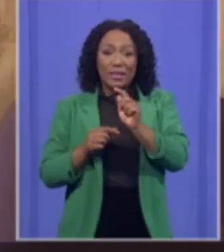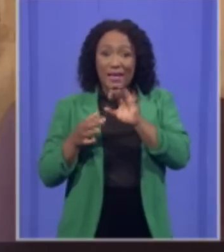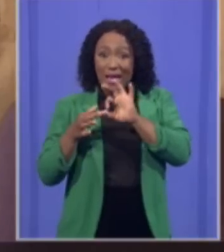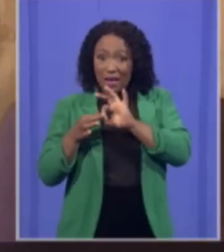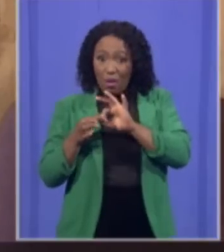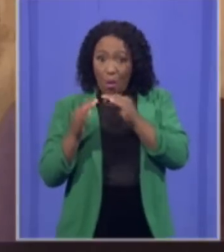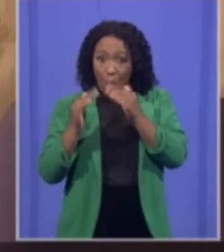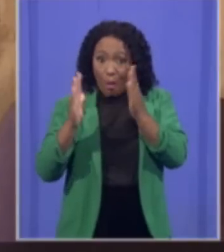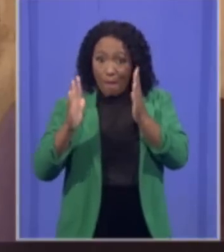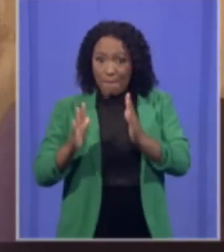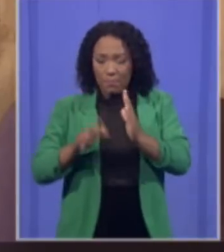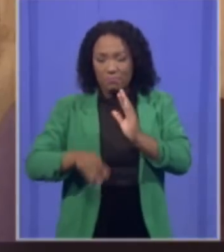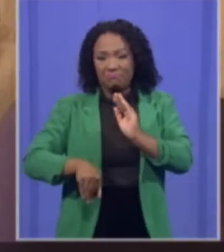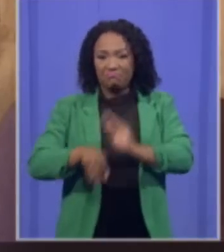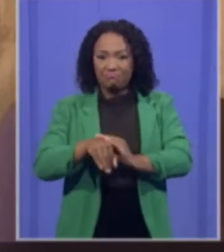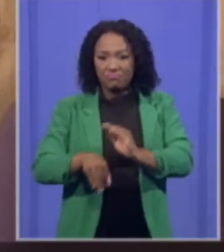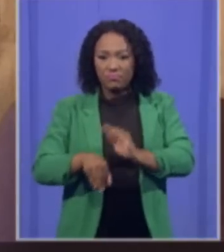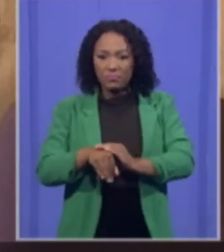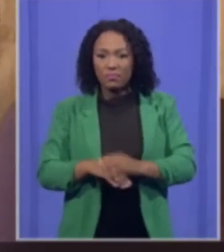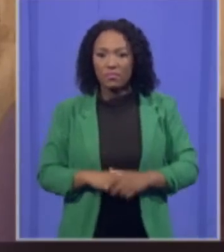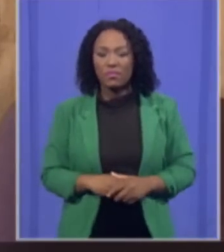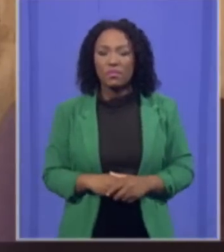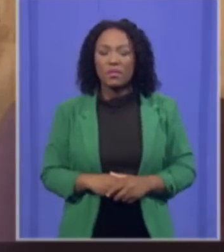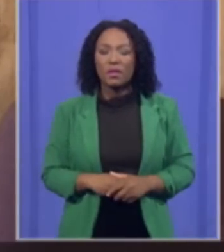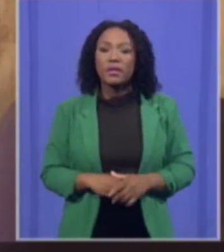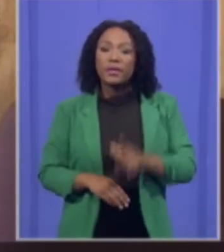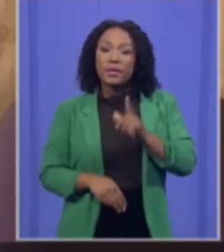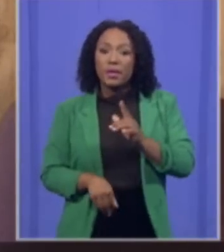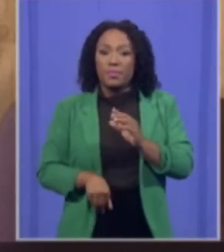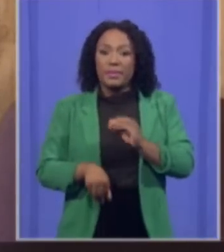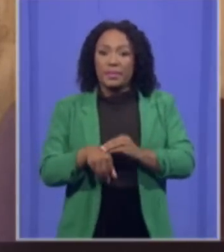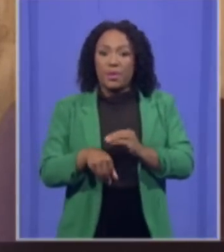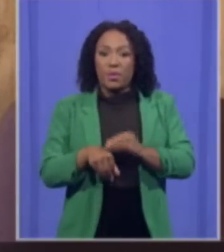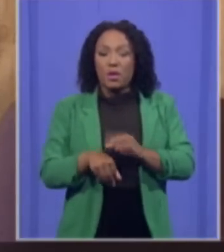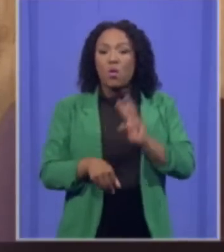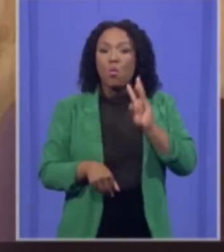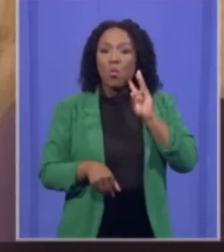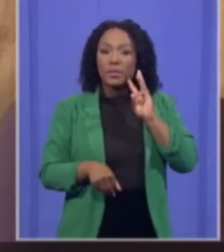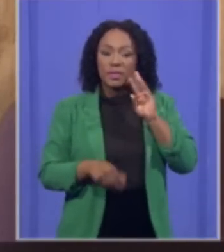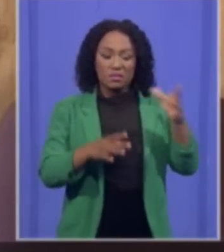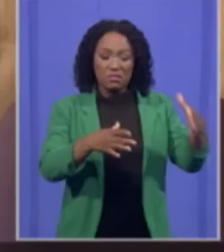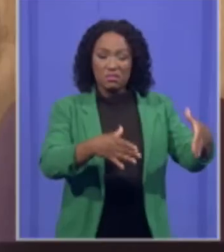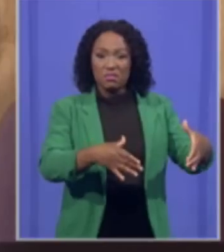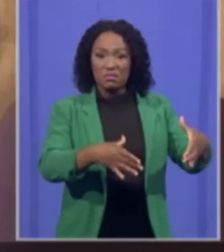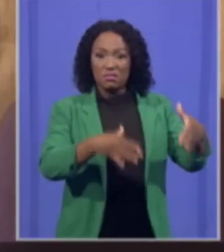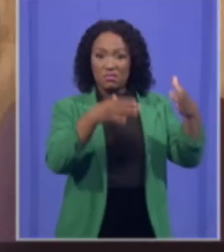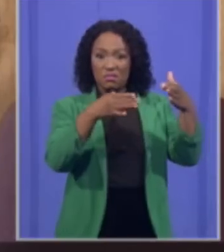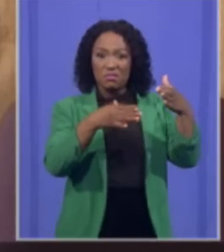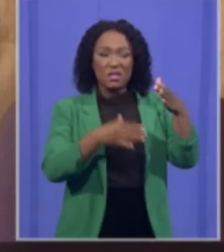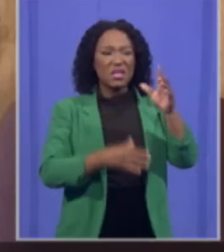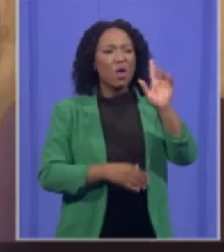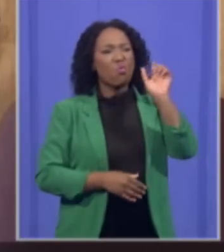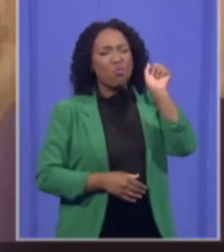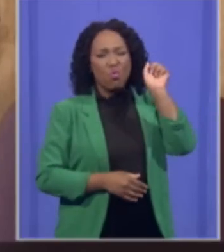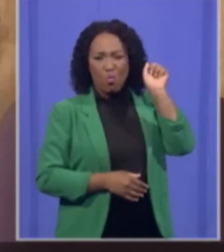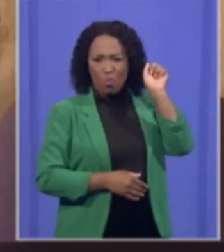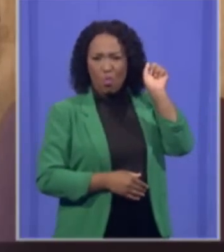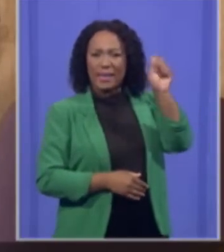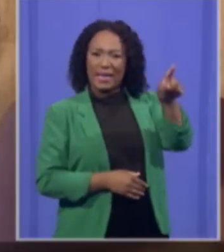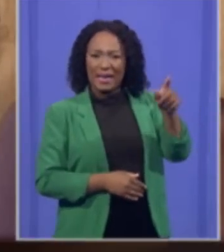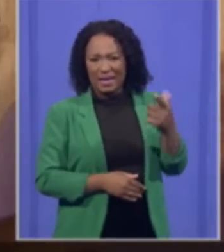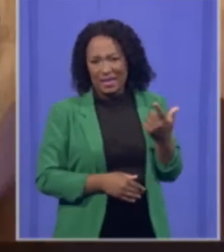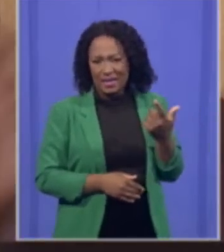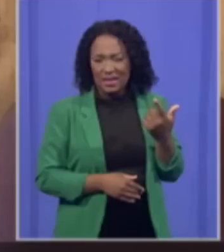gore plant ya rona e hlokisang metsi e kwana Krugersdrift jwale metsi a